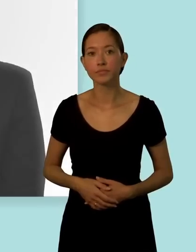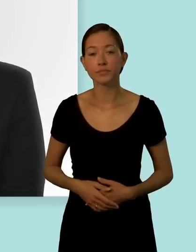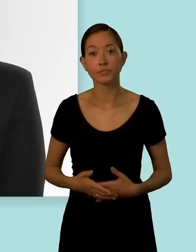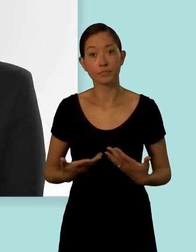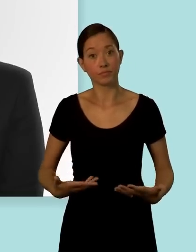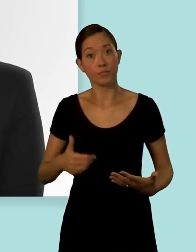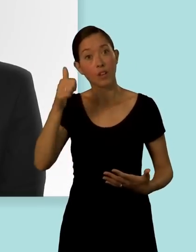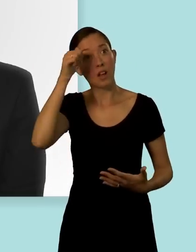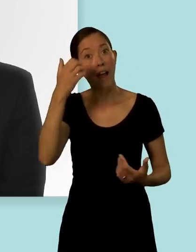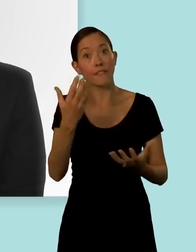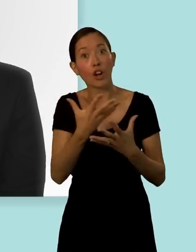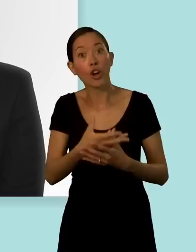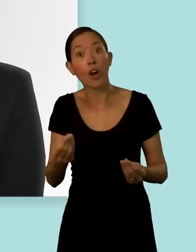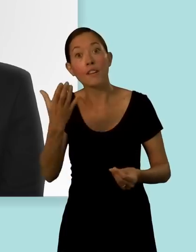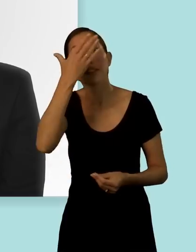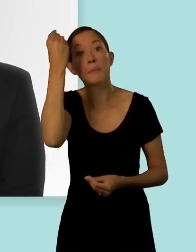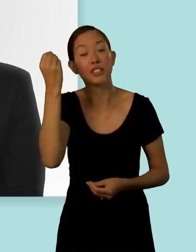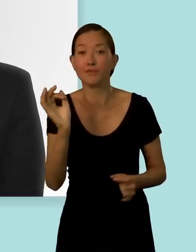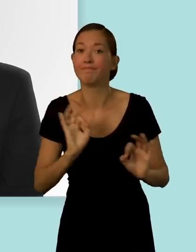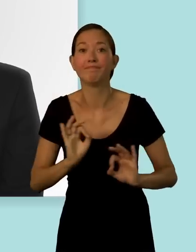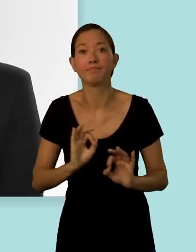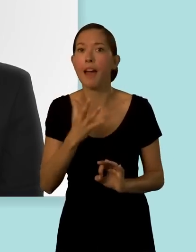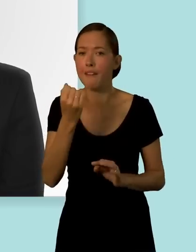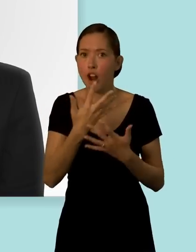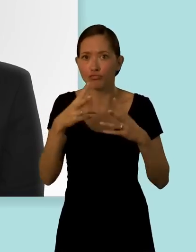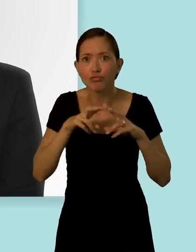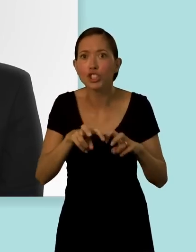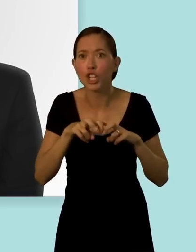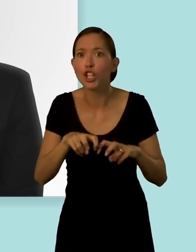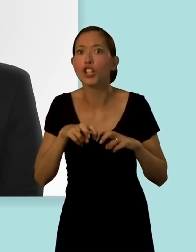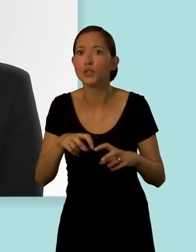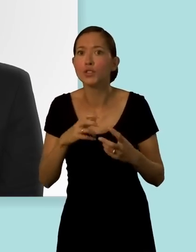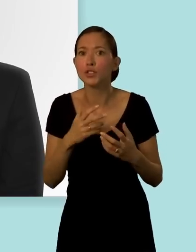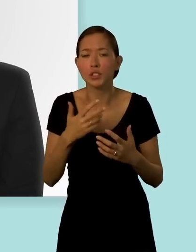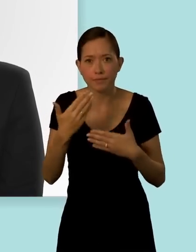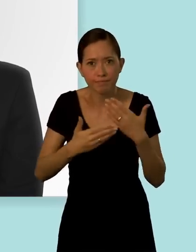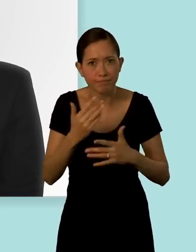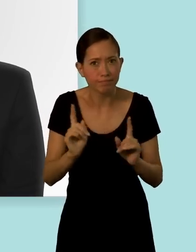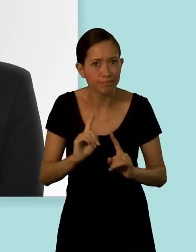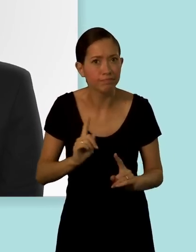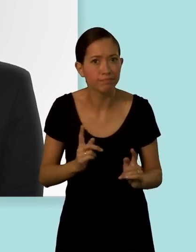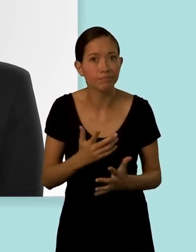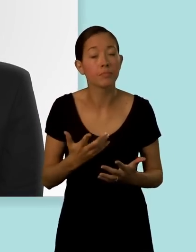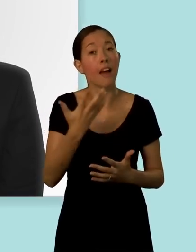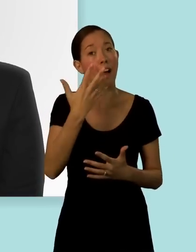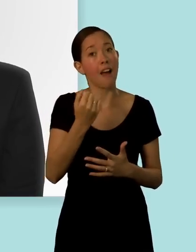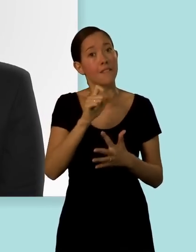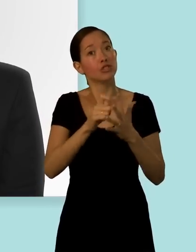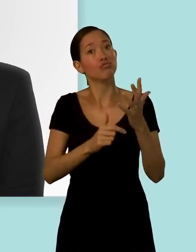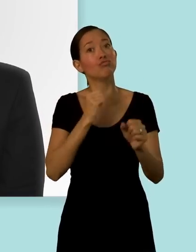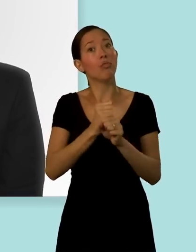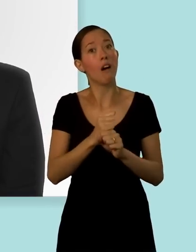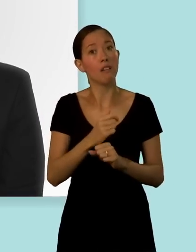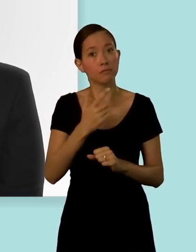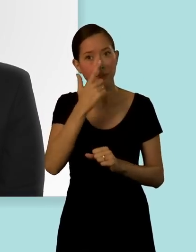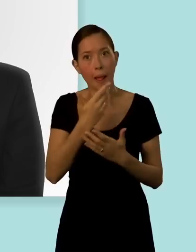There is currently no known cure for dementia, although there is lots of research going on to find one. However, there are drugs that will